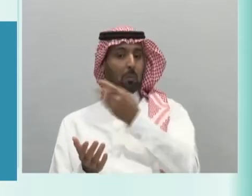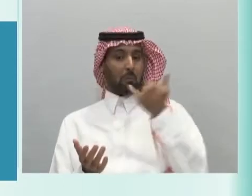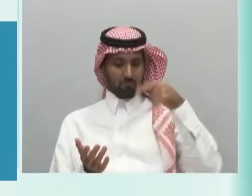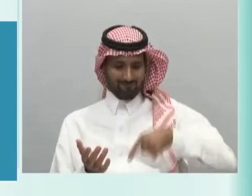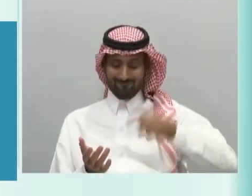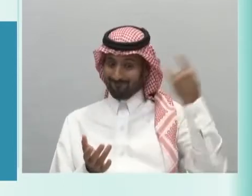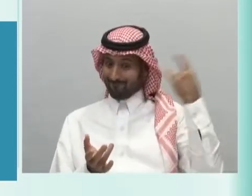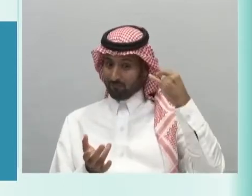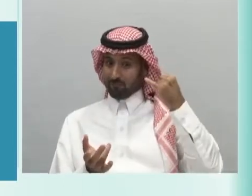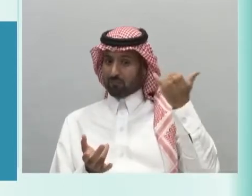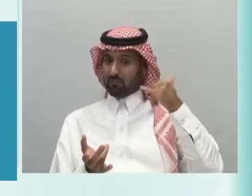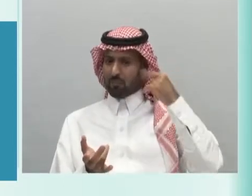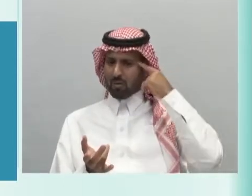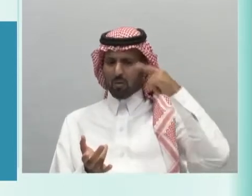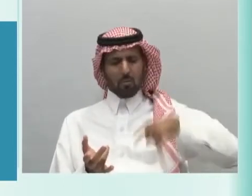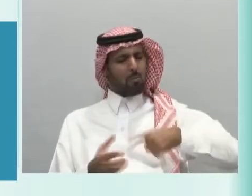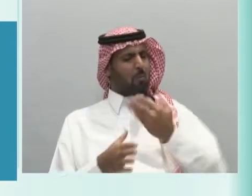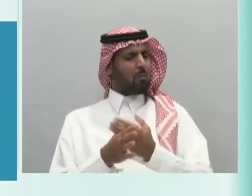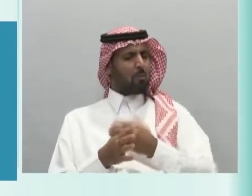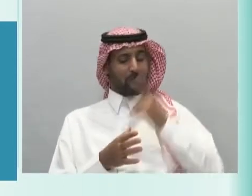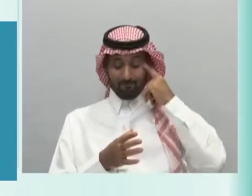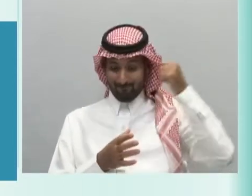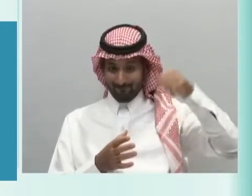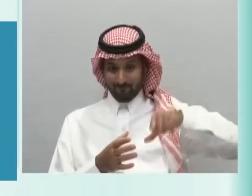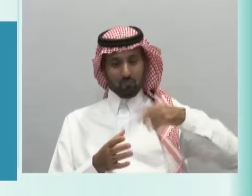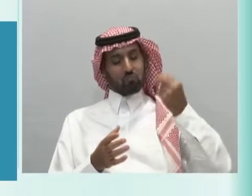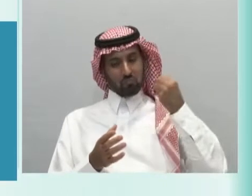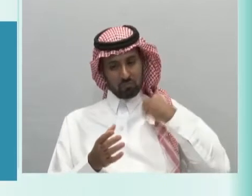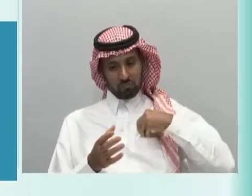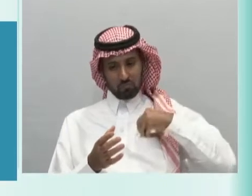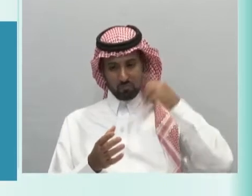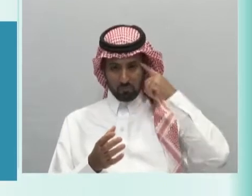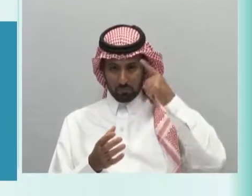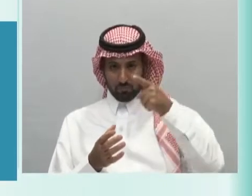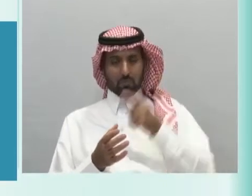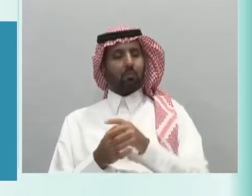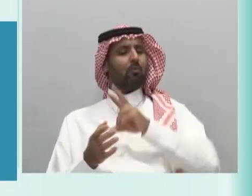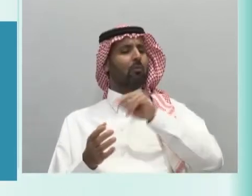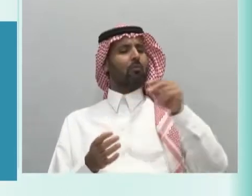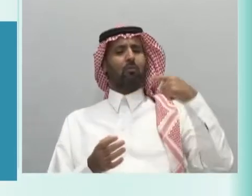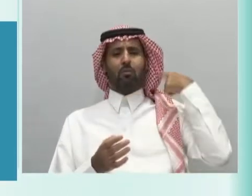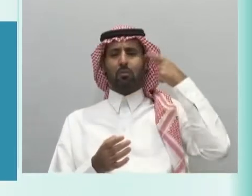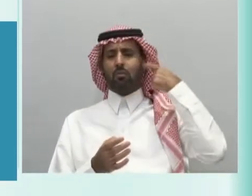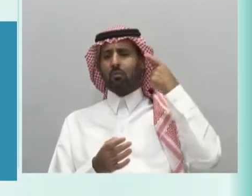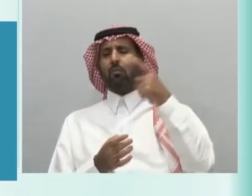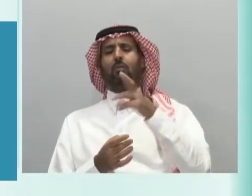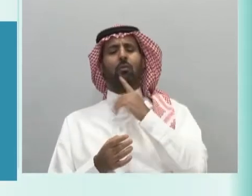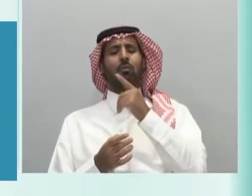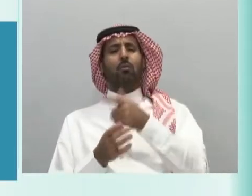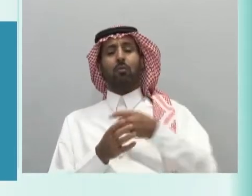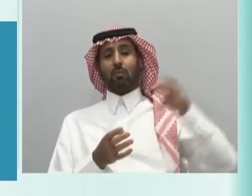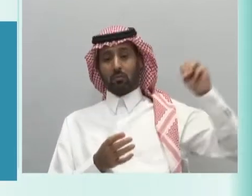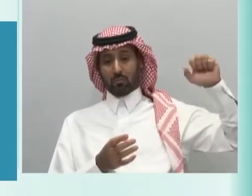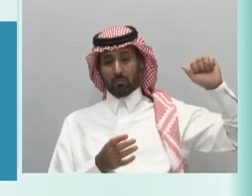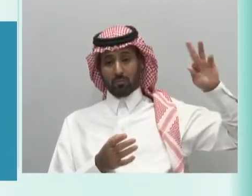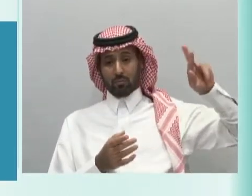Personally, yes, I think it is very important and it is very useful. How useful it is? Listen to what Miriam says about it and decide